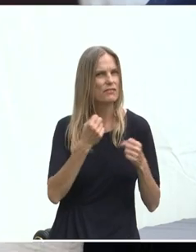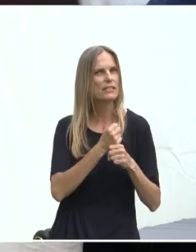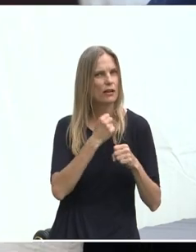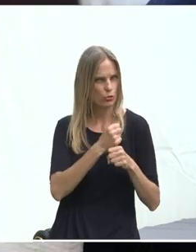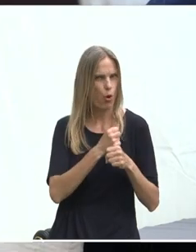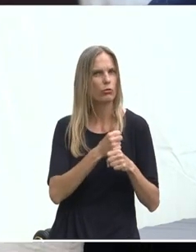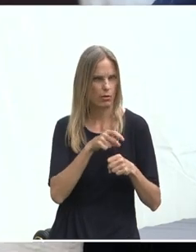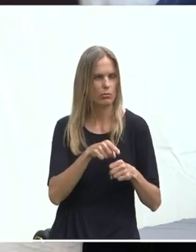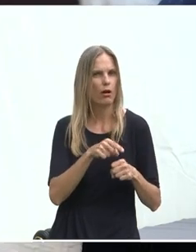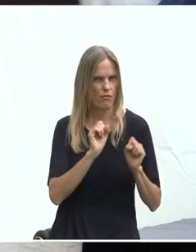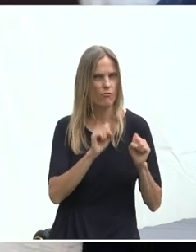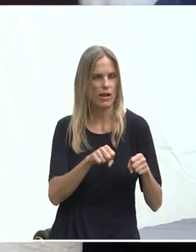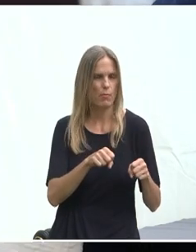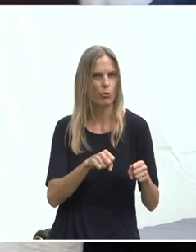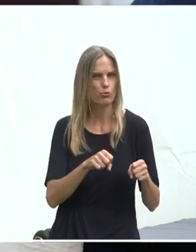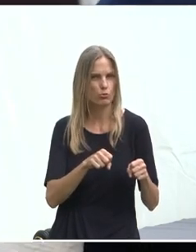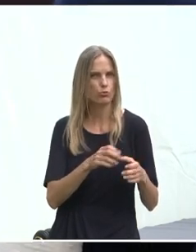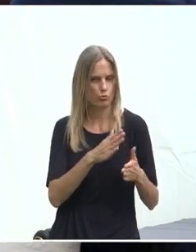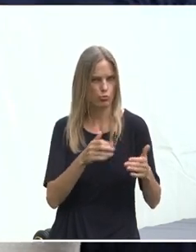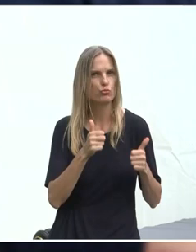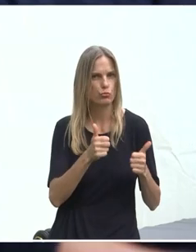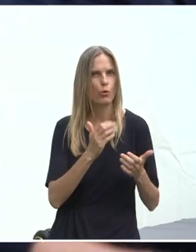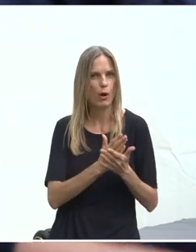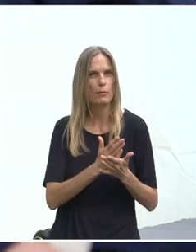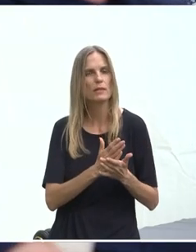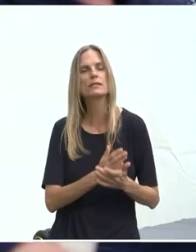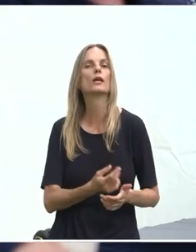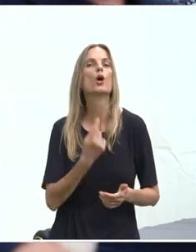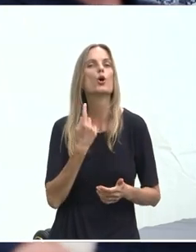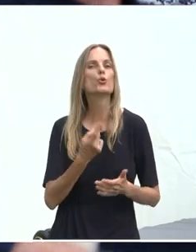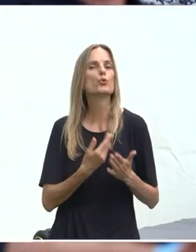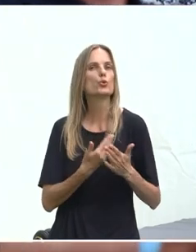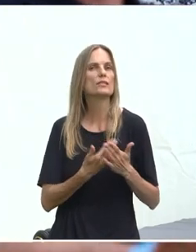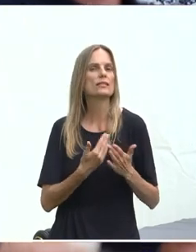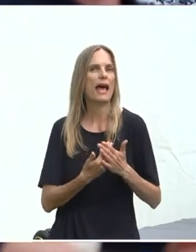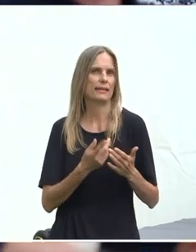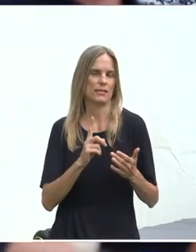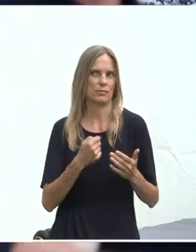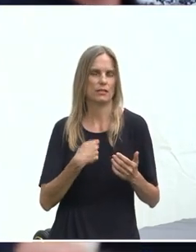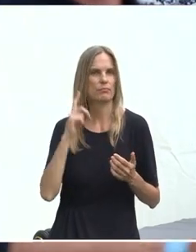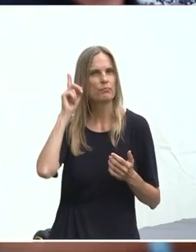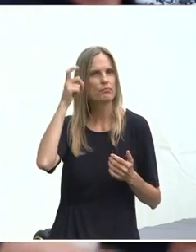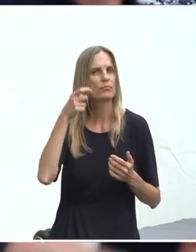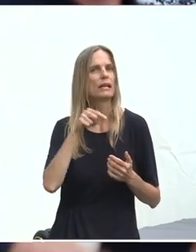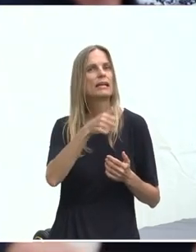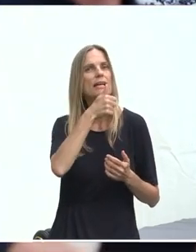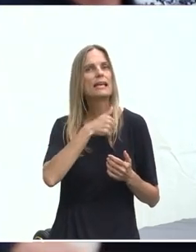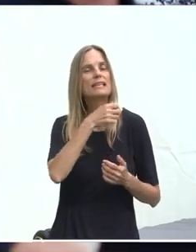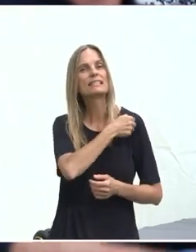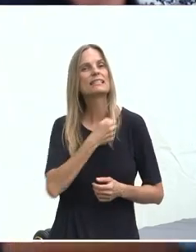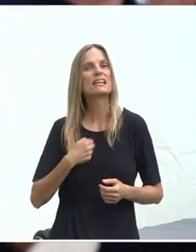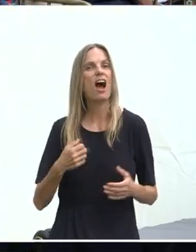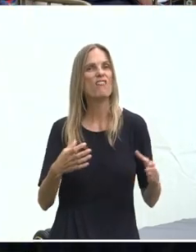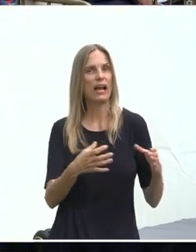for two reasons. One is that I'm guessing that the Estonian armed forces,